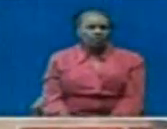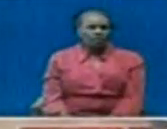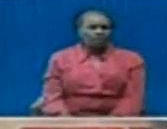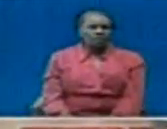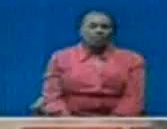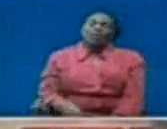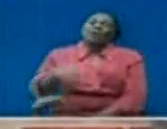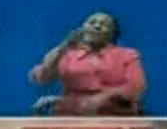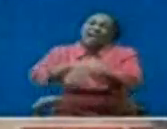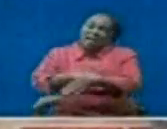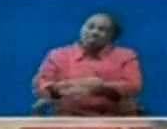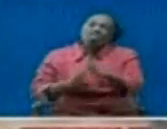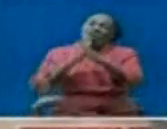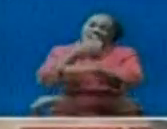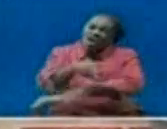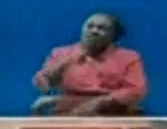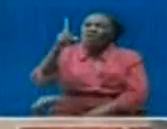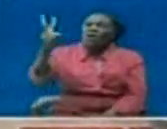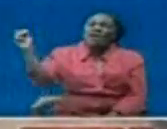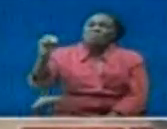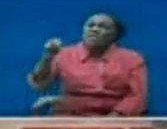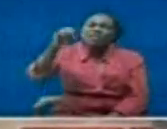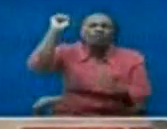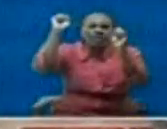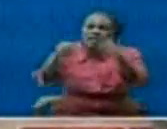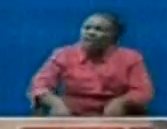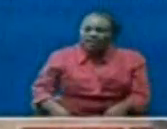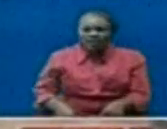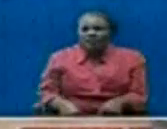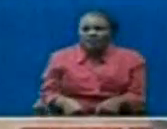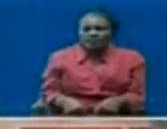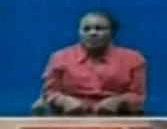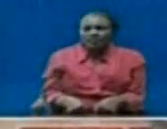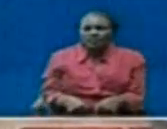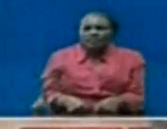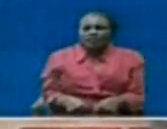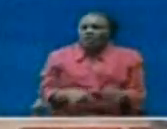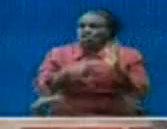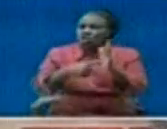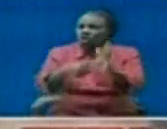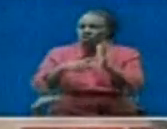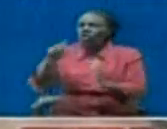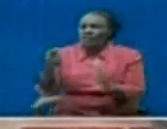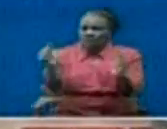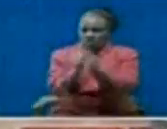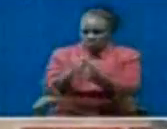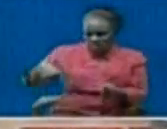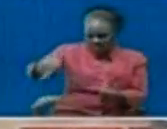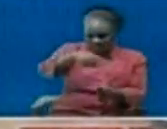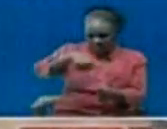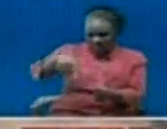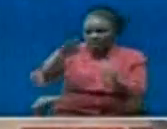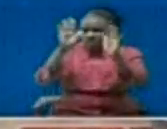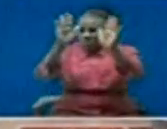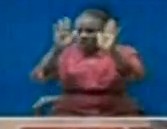going to get more than 1 million for sure. 1 million is a basic threshold, but we want to make a political statement and show that Kenyans are with us. One of the key things